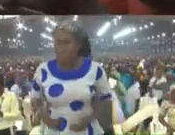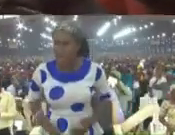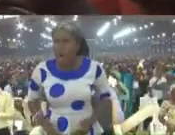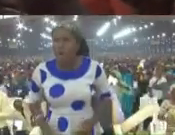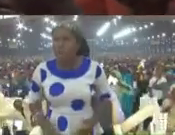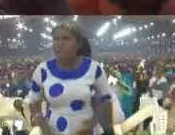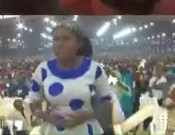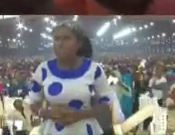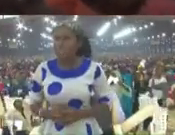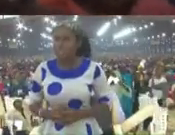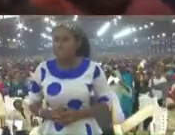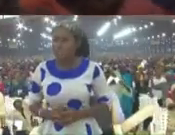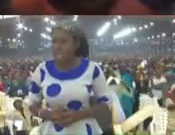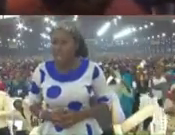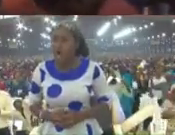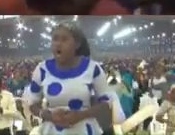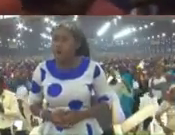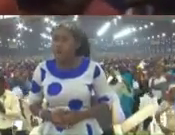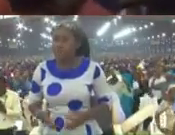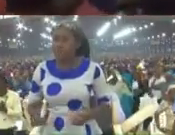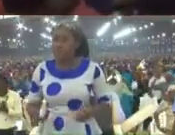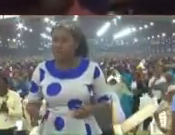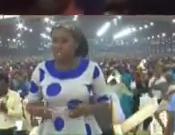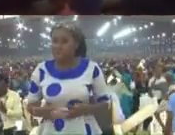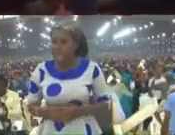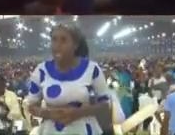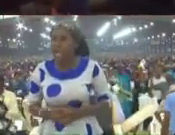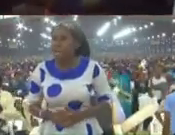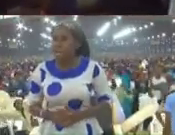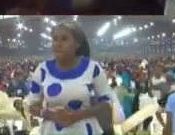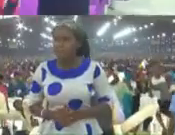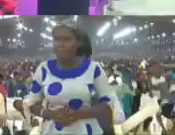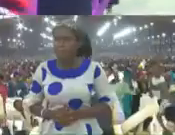Oh, yes, Lord, remember me tonight.